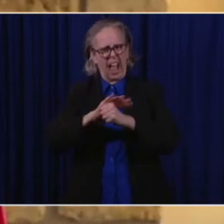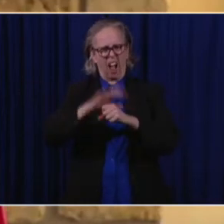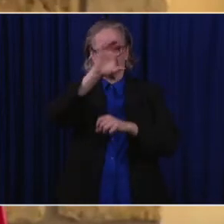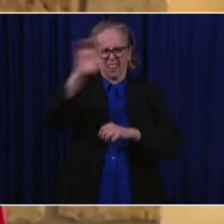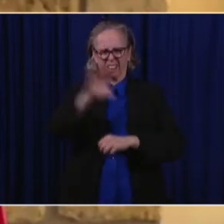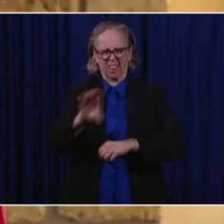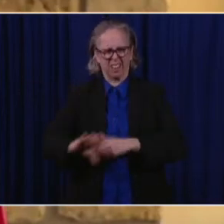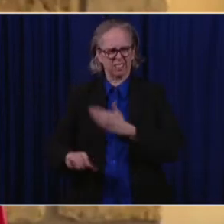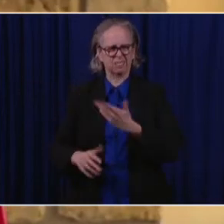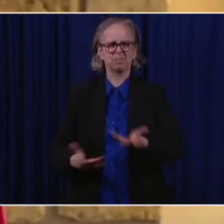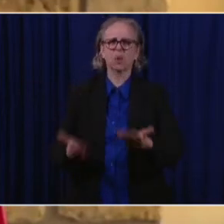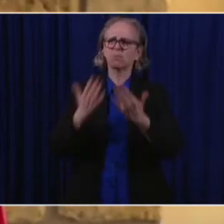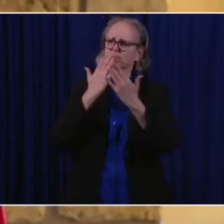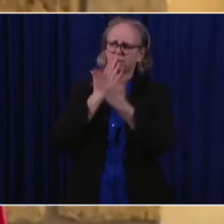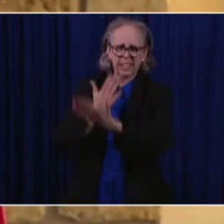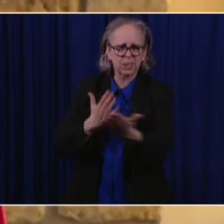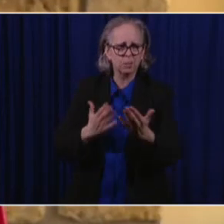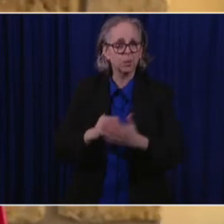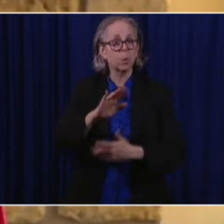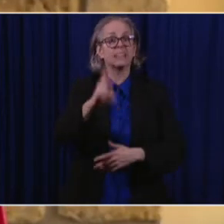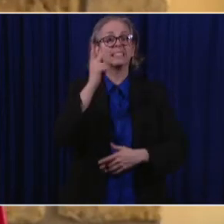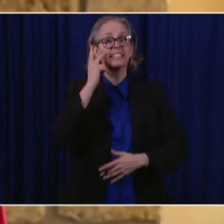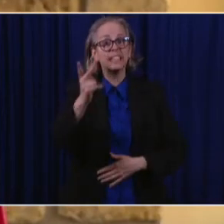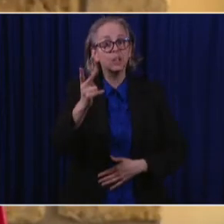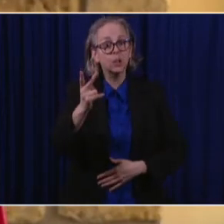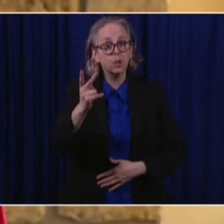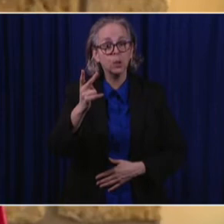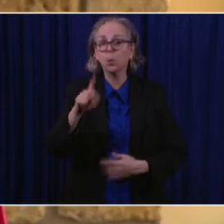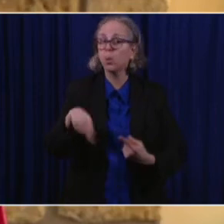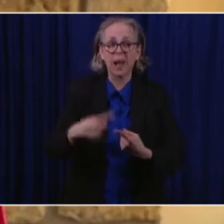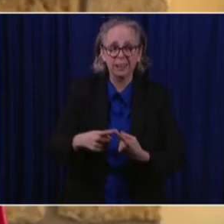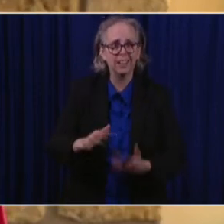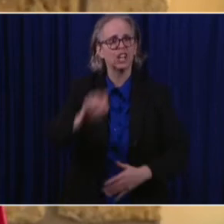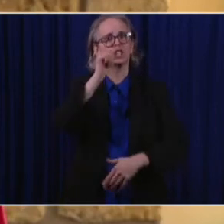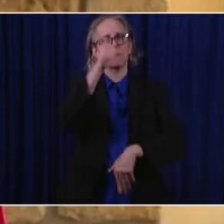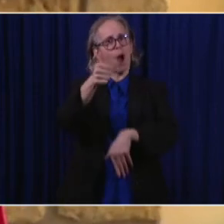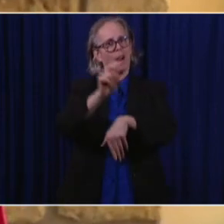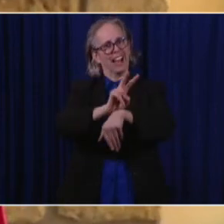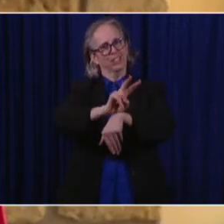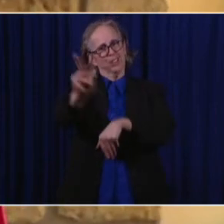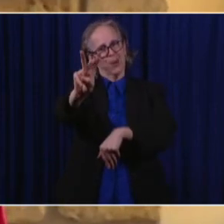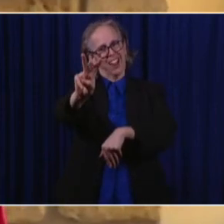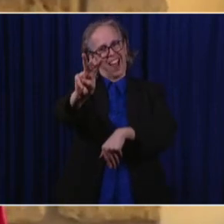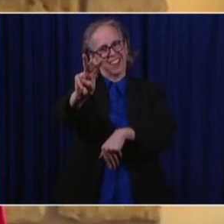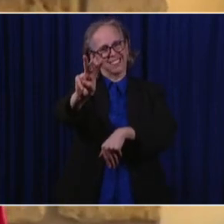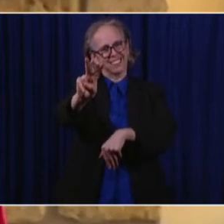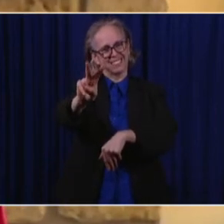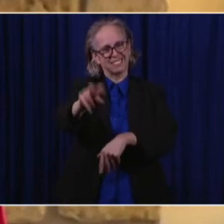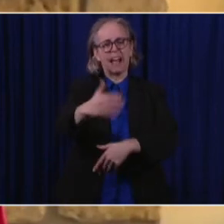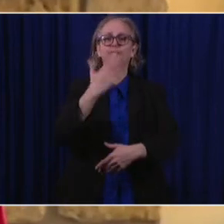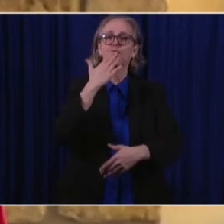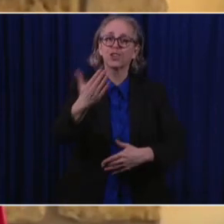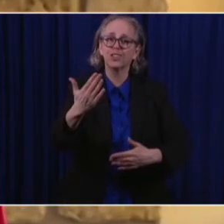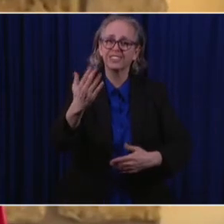We look forward to being back here at 2 o'clock tomorrow. Have a good day, everybody.